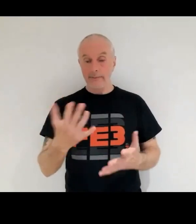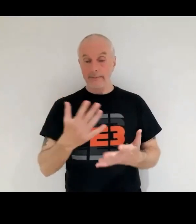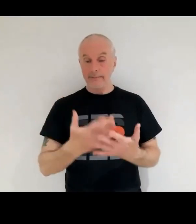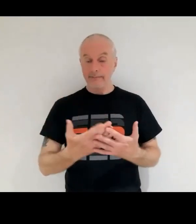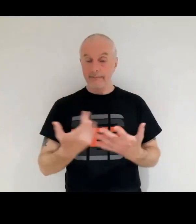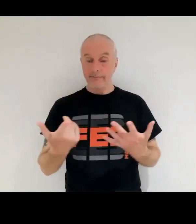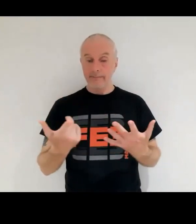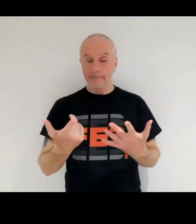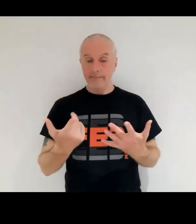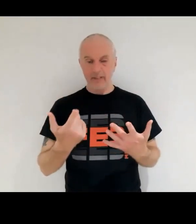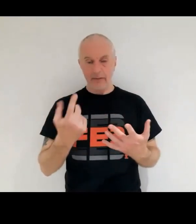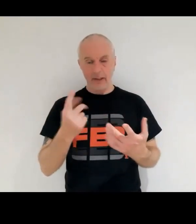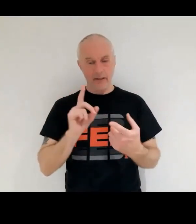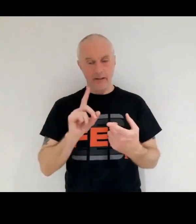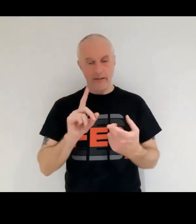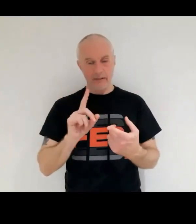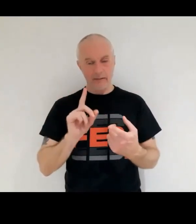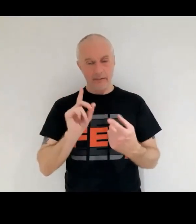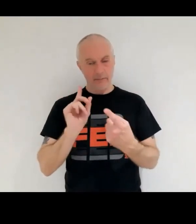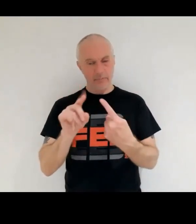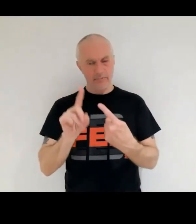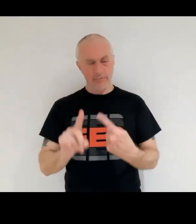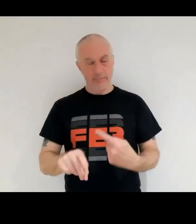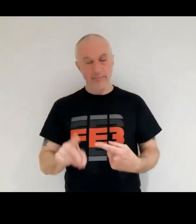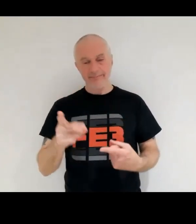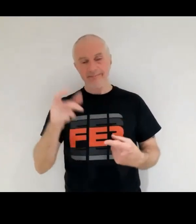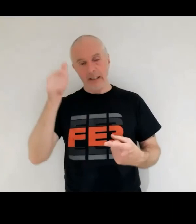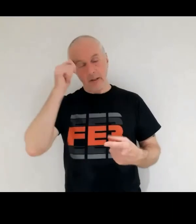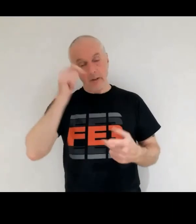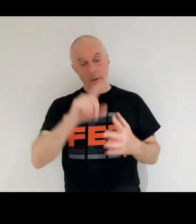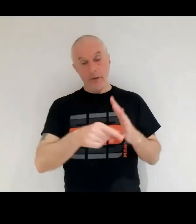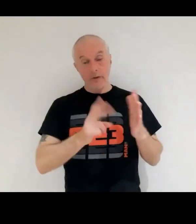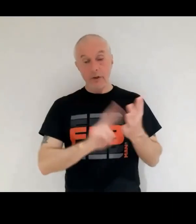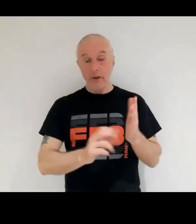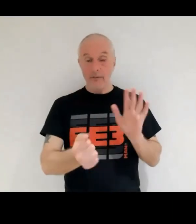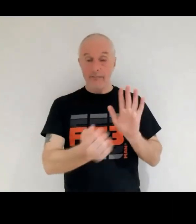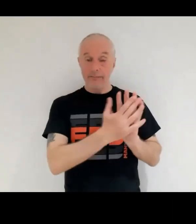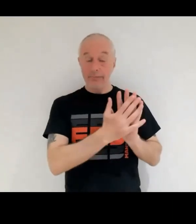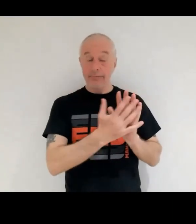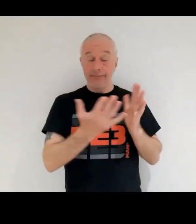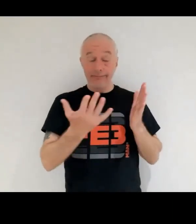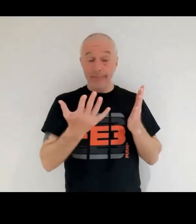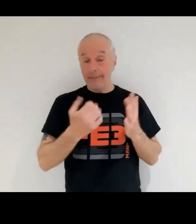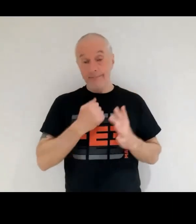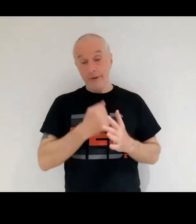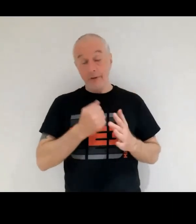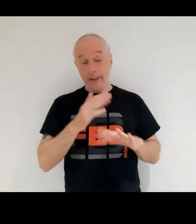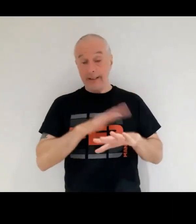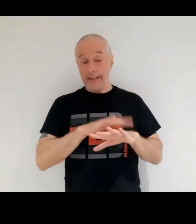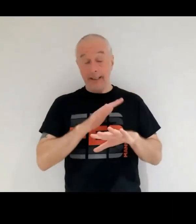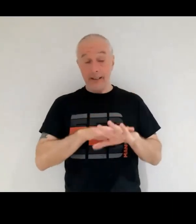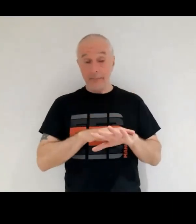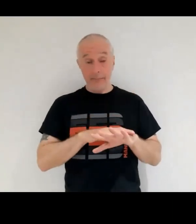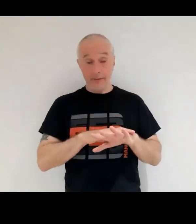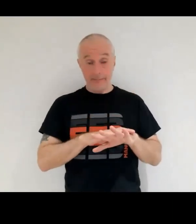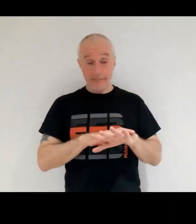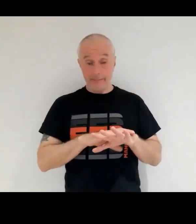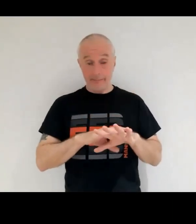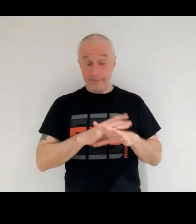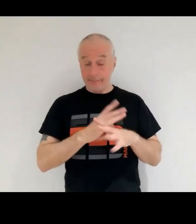the questions. Some of them, and I apologise, John, I can see you've just posted one. I'm afraid I think we're out of time. However,